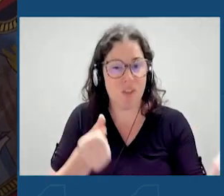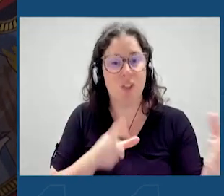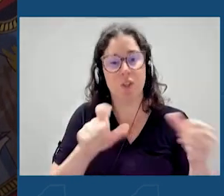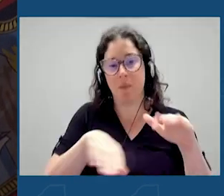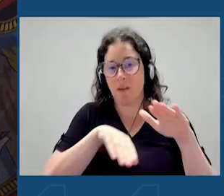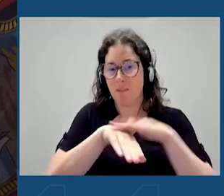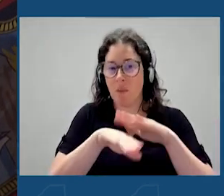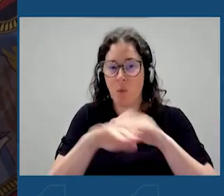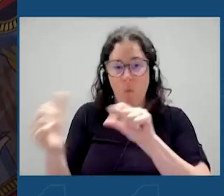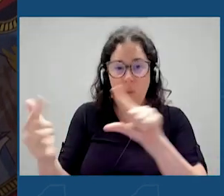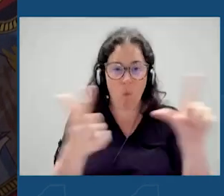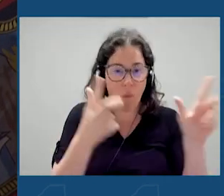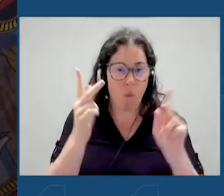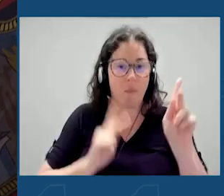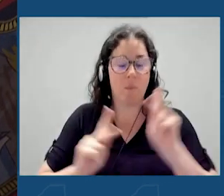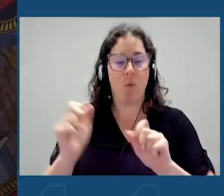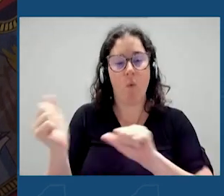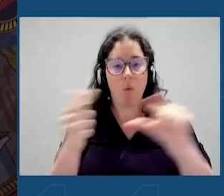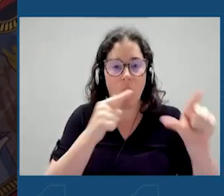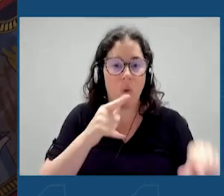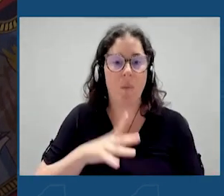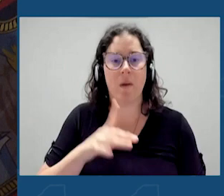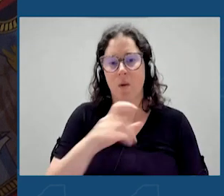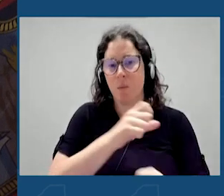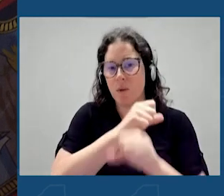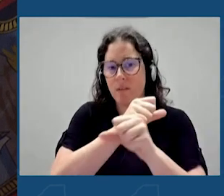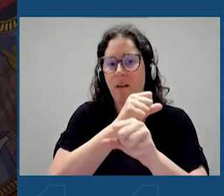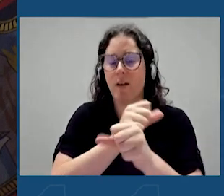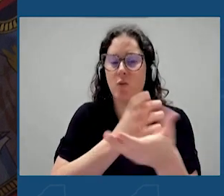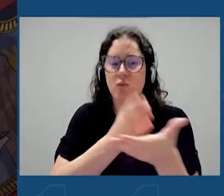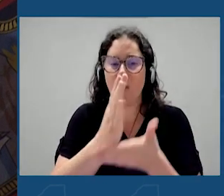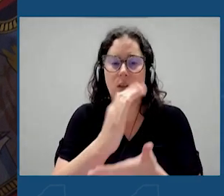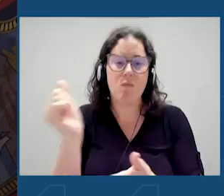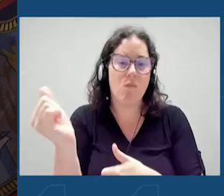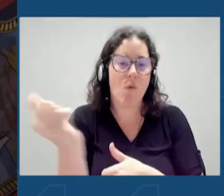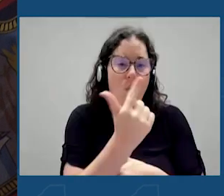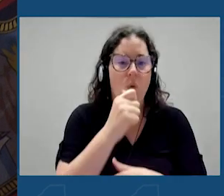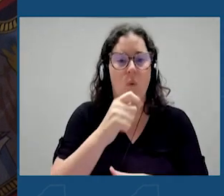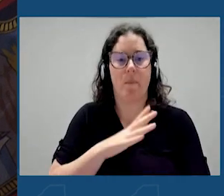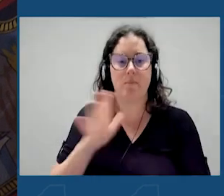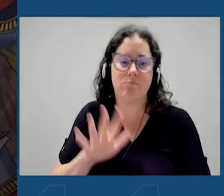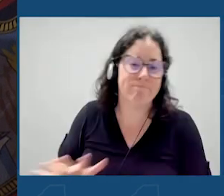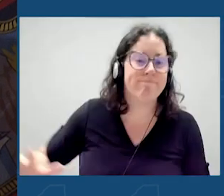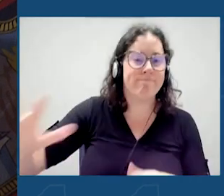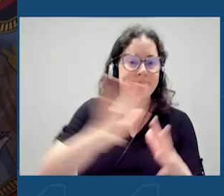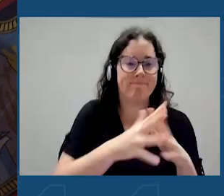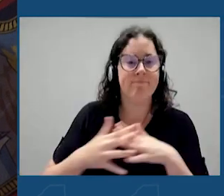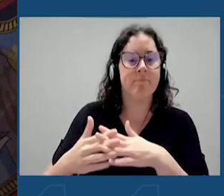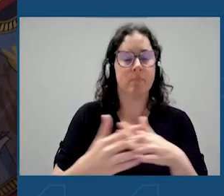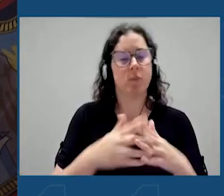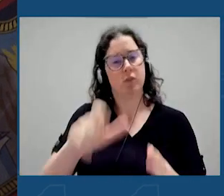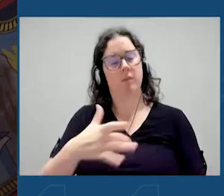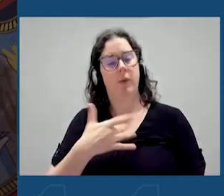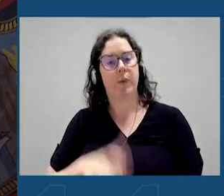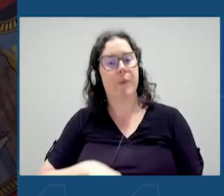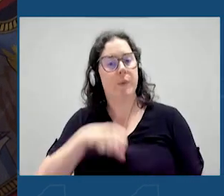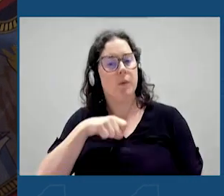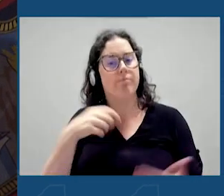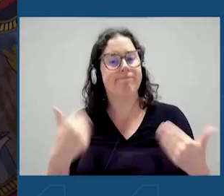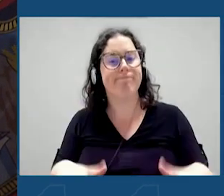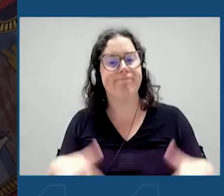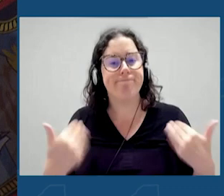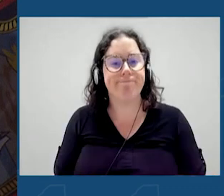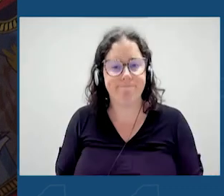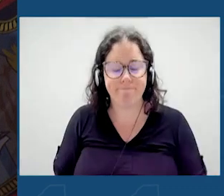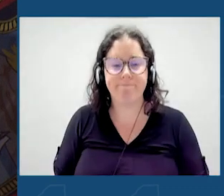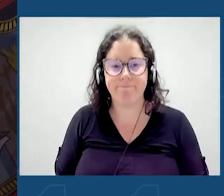everywhere. And you've protected the rights of women all across America. That's something to be really proud of.